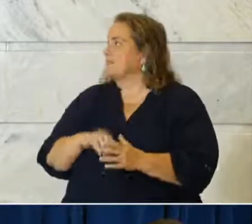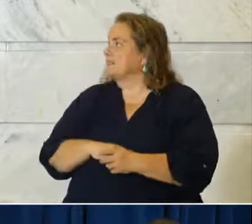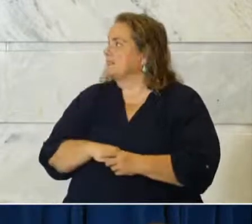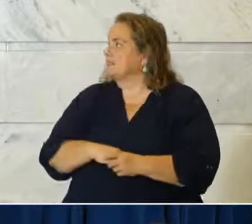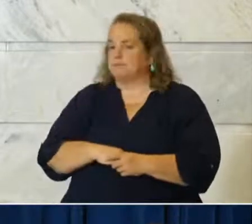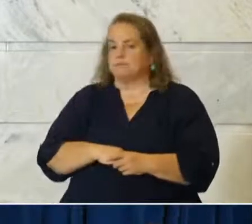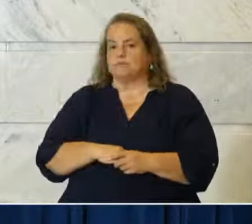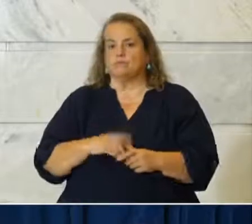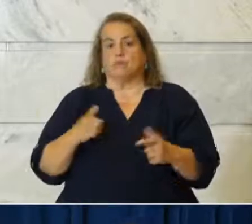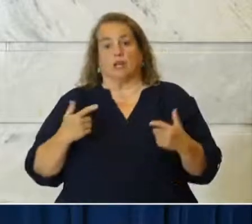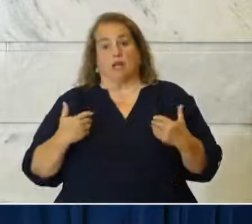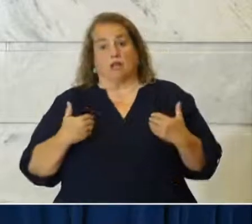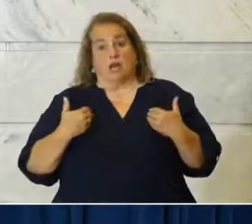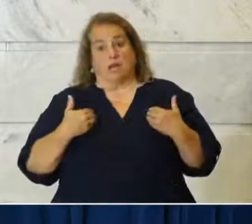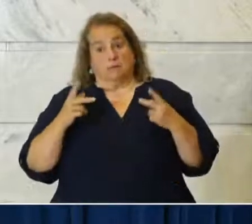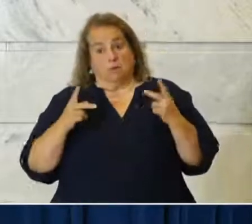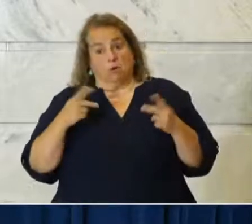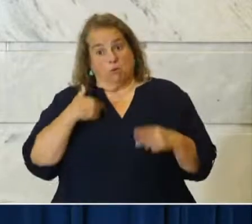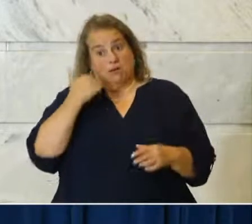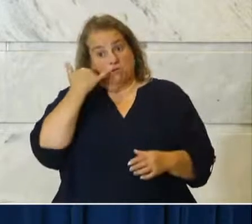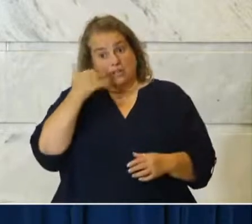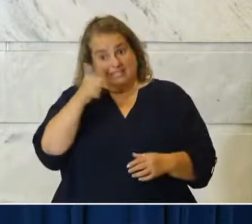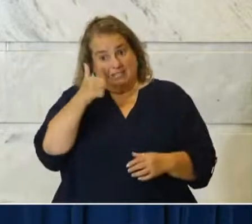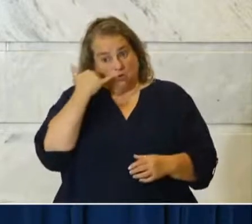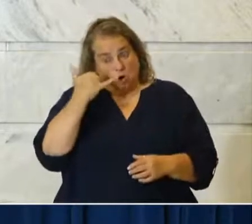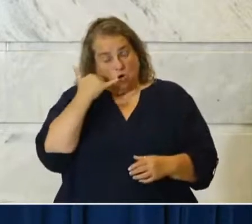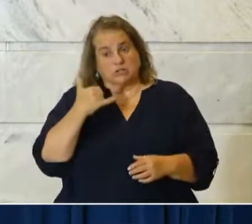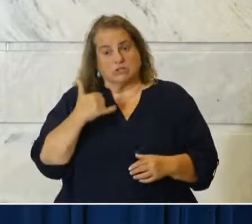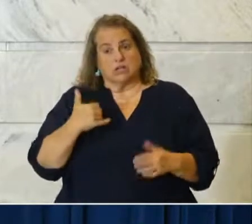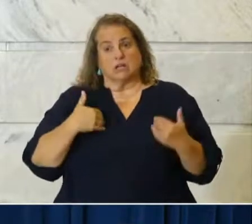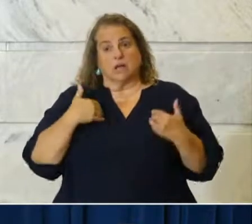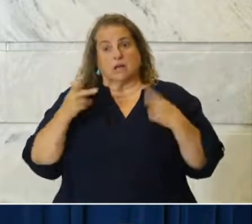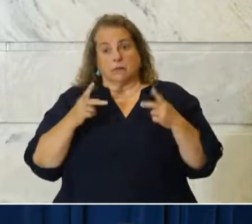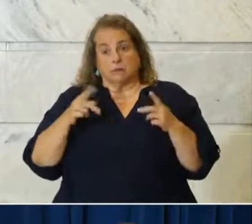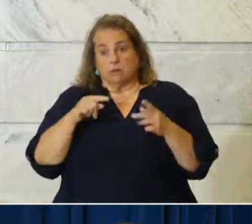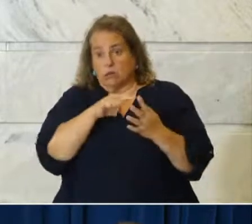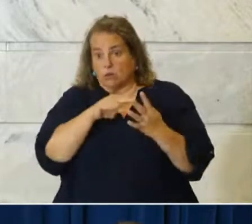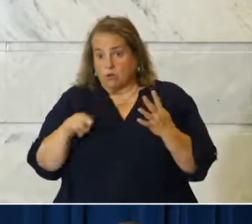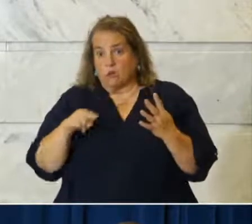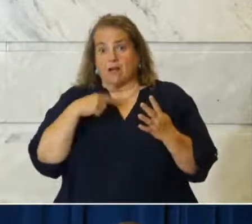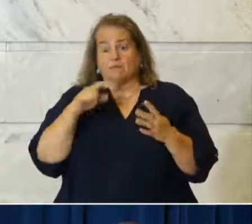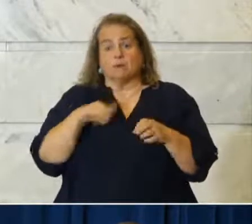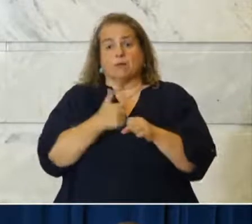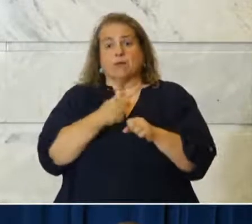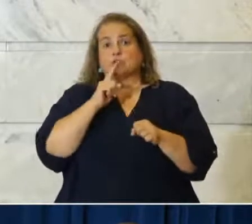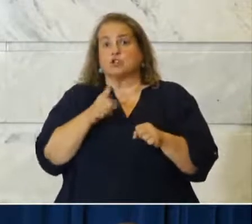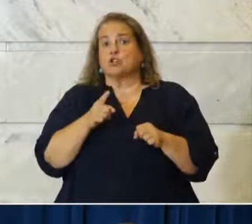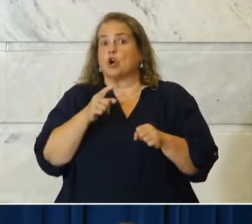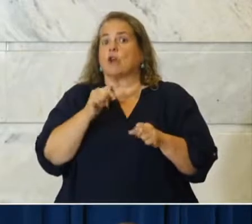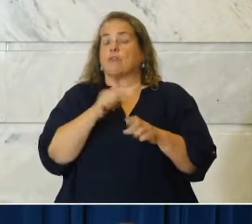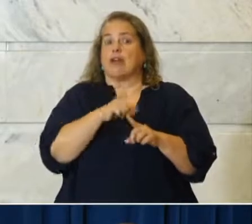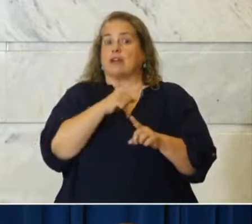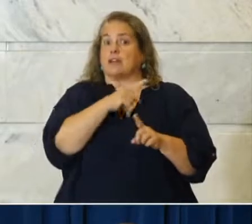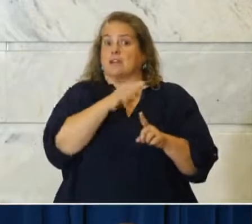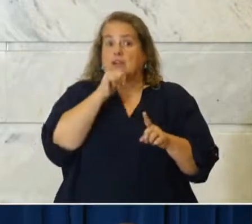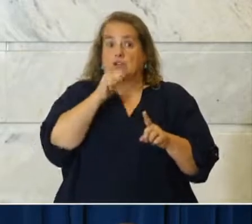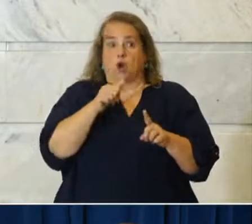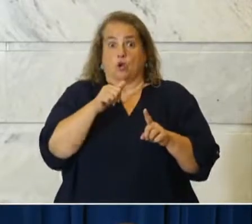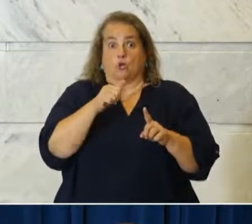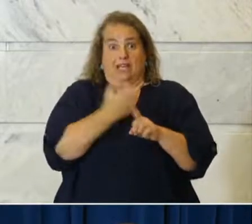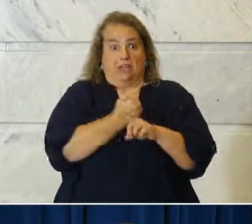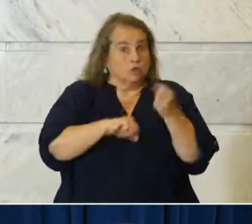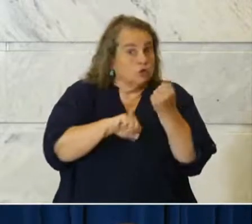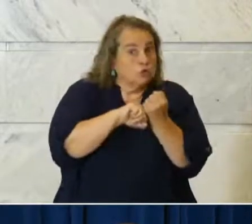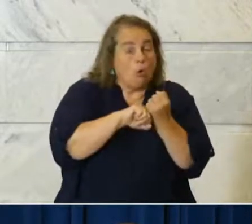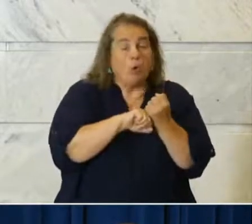whom young people who otherwise would be excellent candidates to be able to put on ECMO. They're so sick that if they don't get put on, they don't get that support,